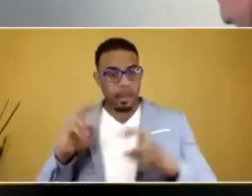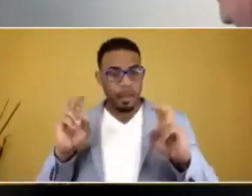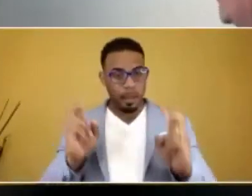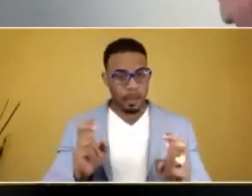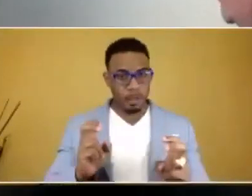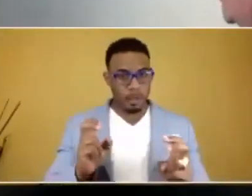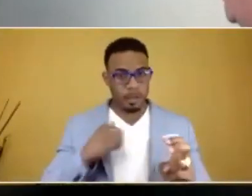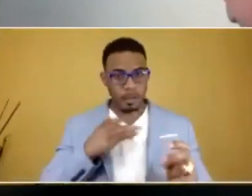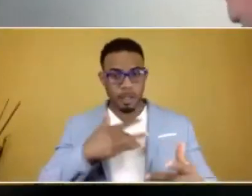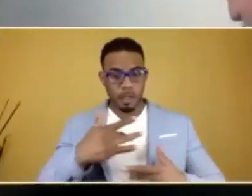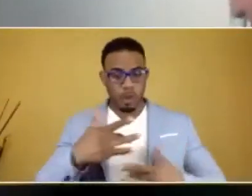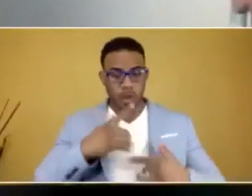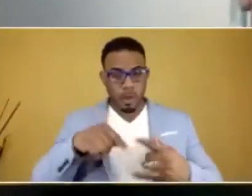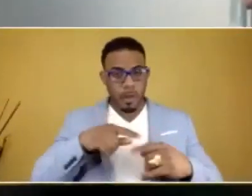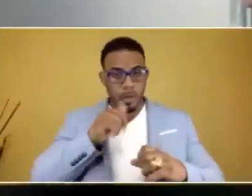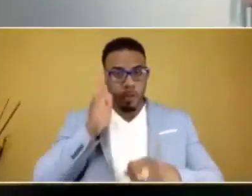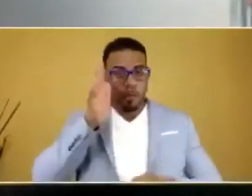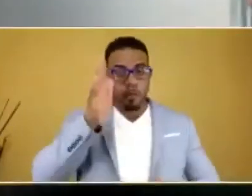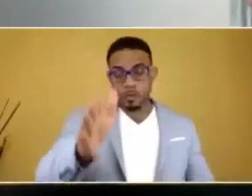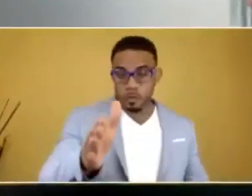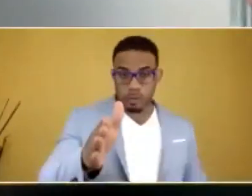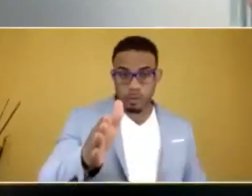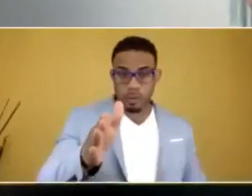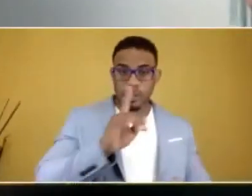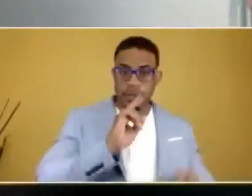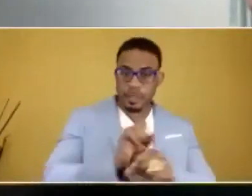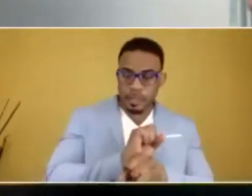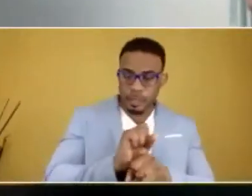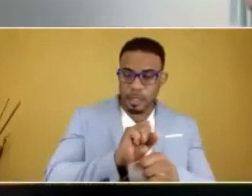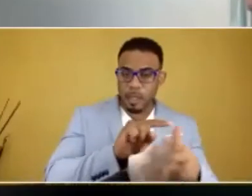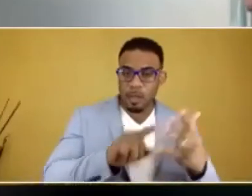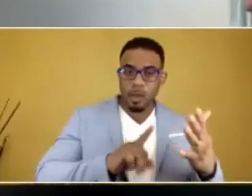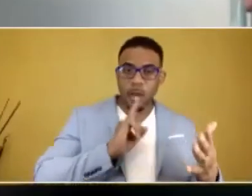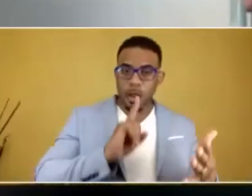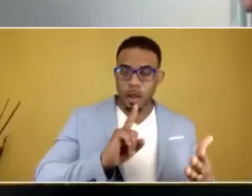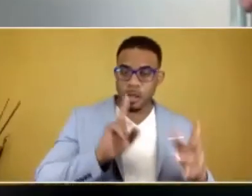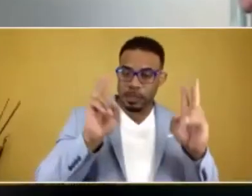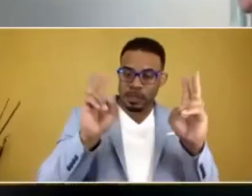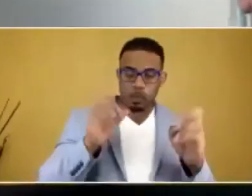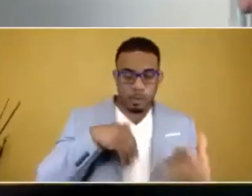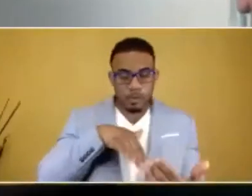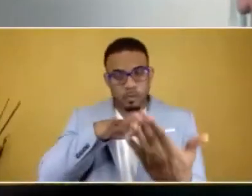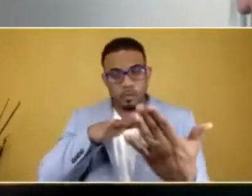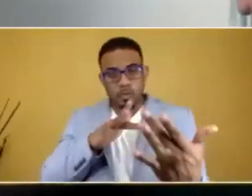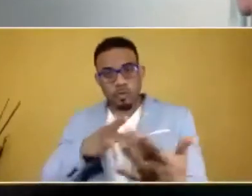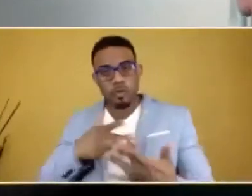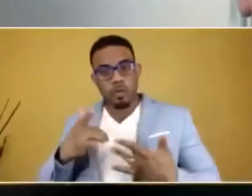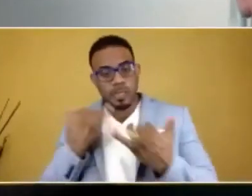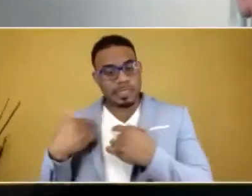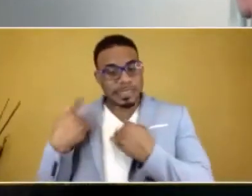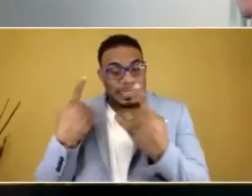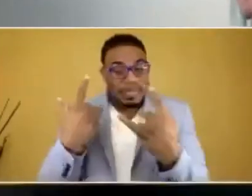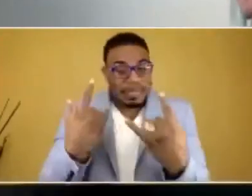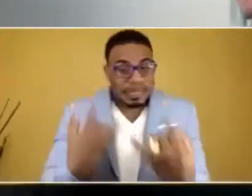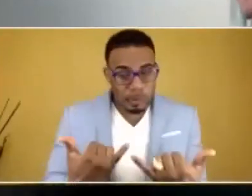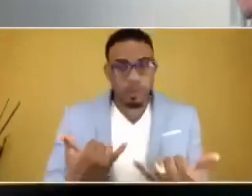be concerned about in the future. And indeed, those are the issues we are concerned about to this day.